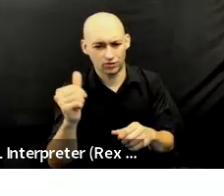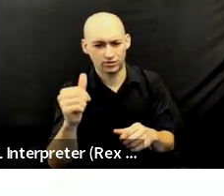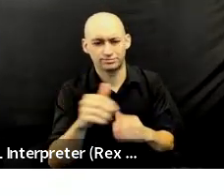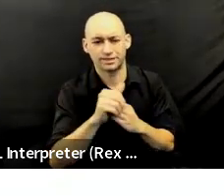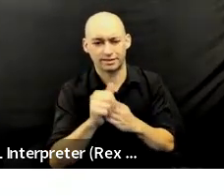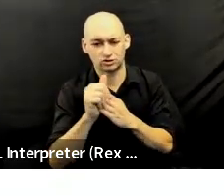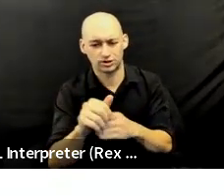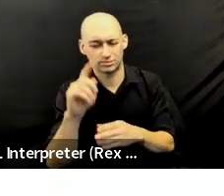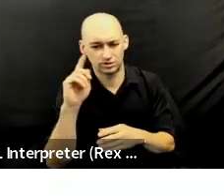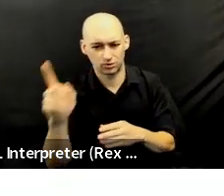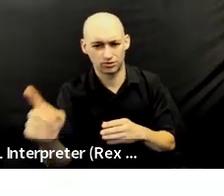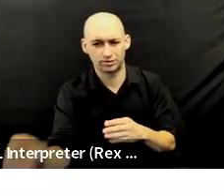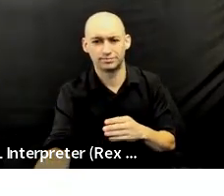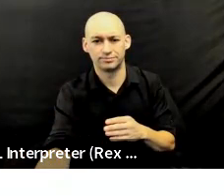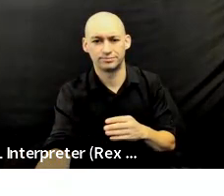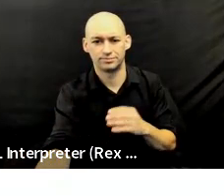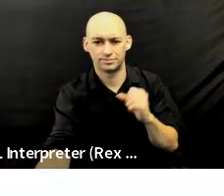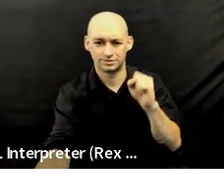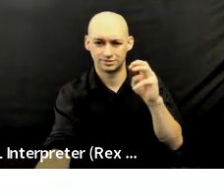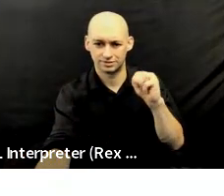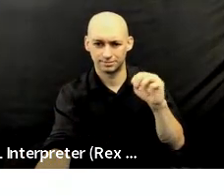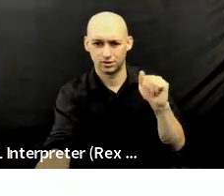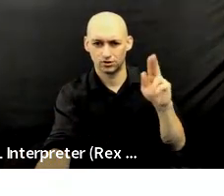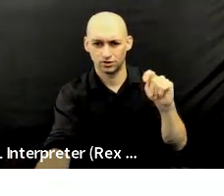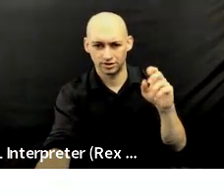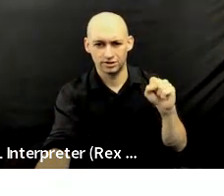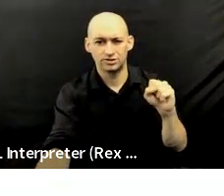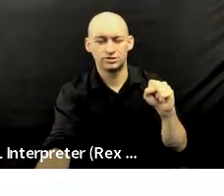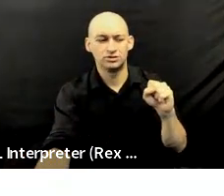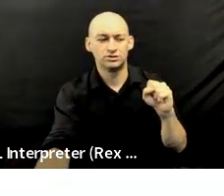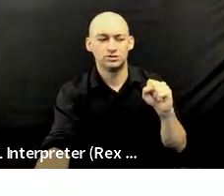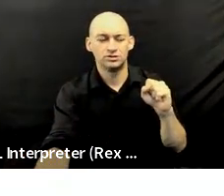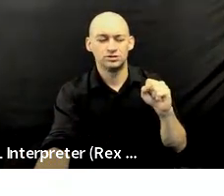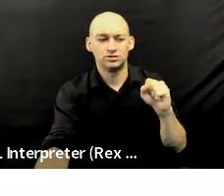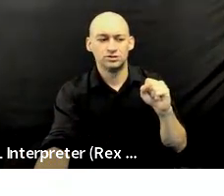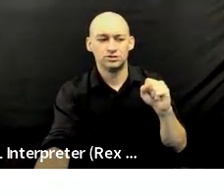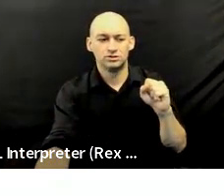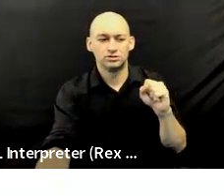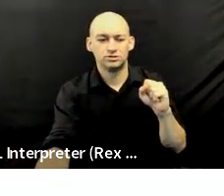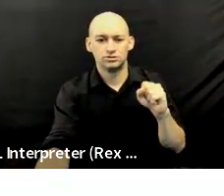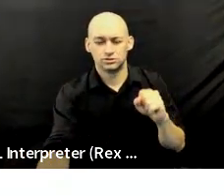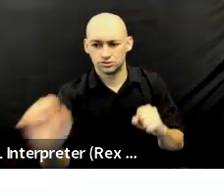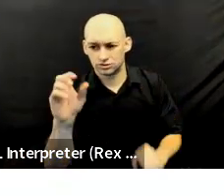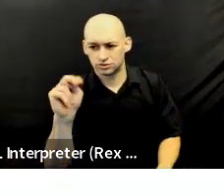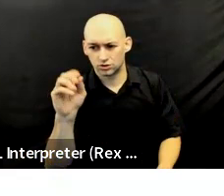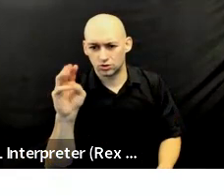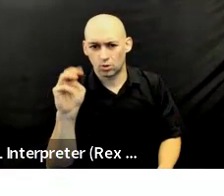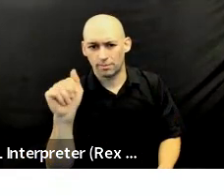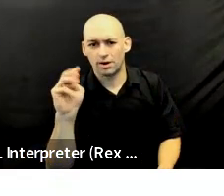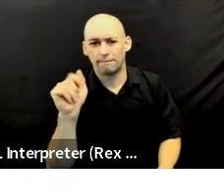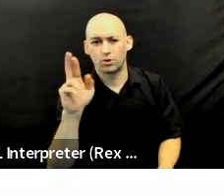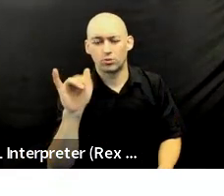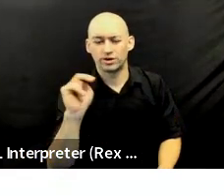SMART. SMART is Sonoma Marin Area Rail Transit. They did a groundbreaking on the